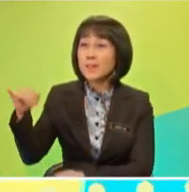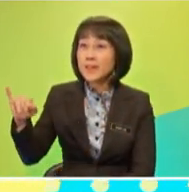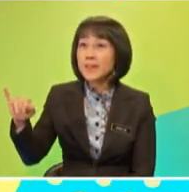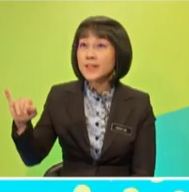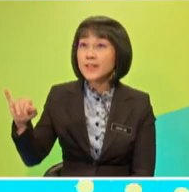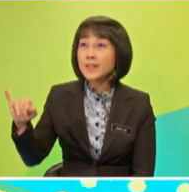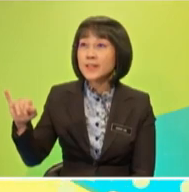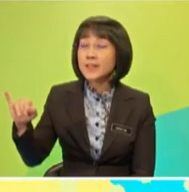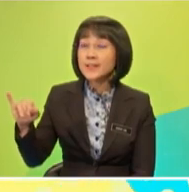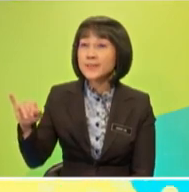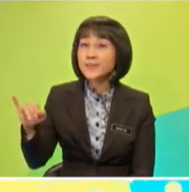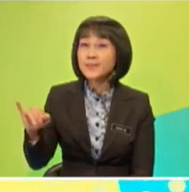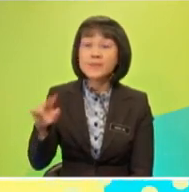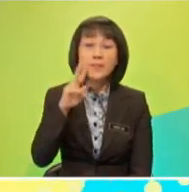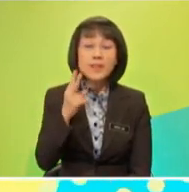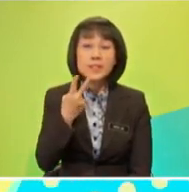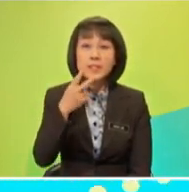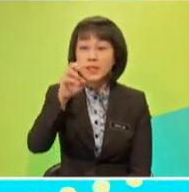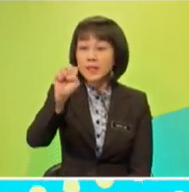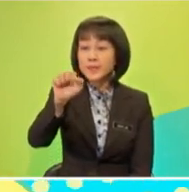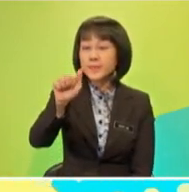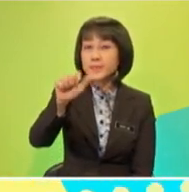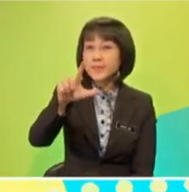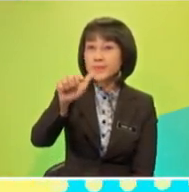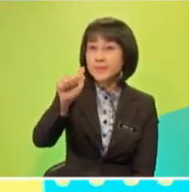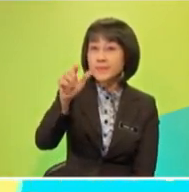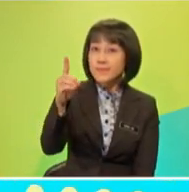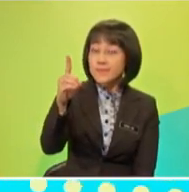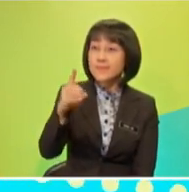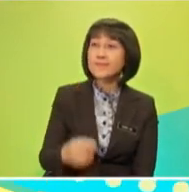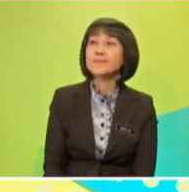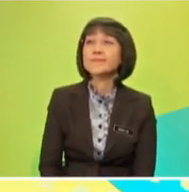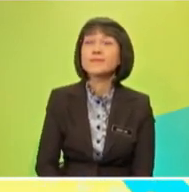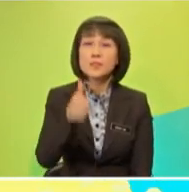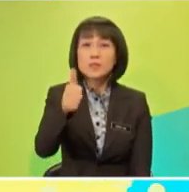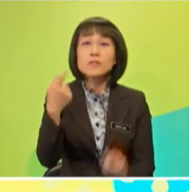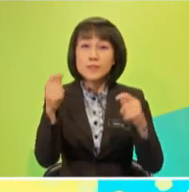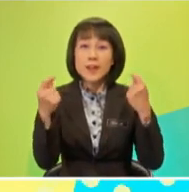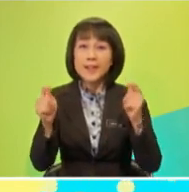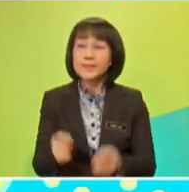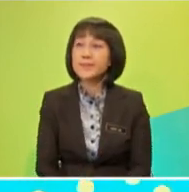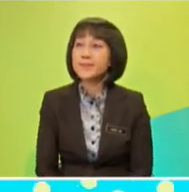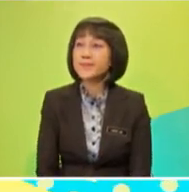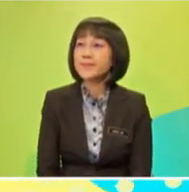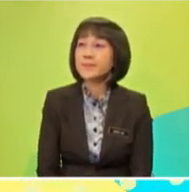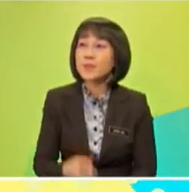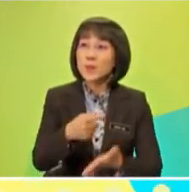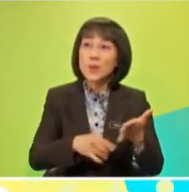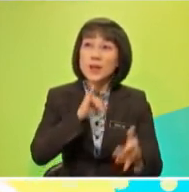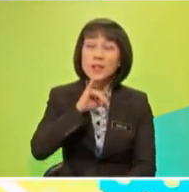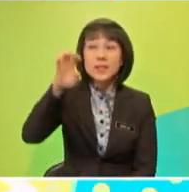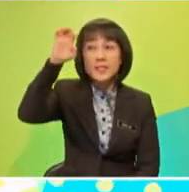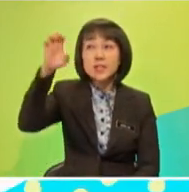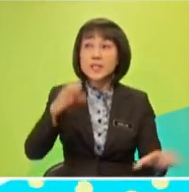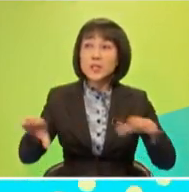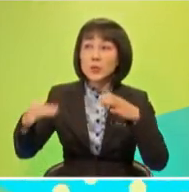He's preparing salad. Salad? Very good. Okay, good try. Actually, let's look at this. What's he doing?